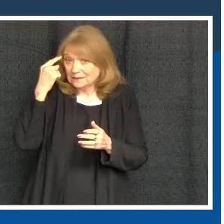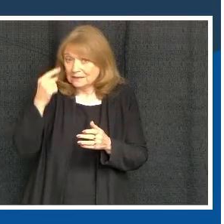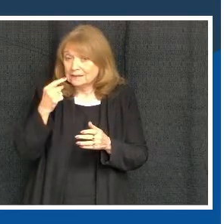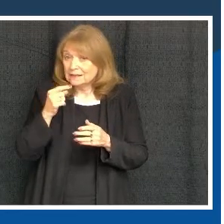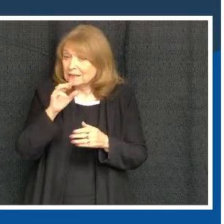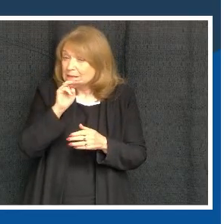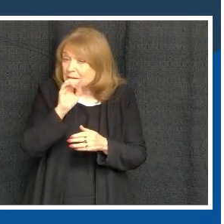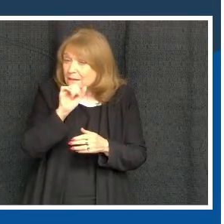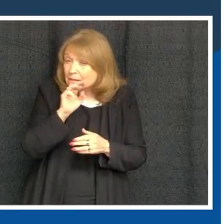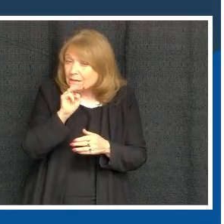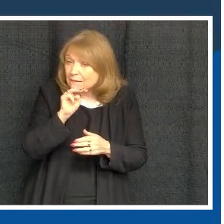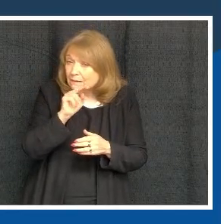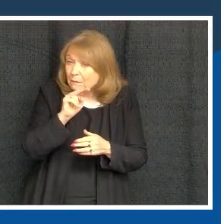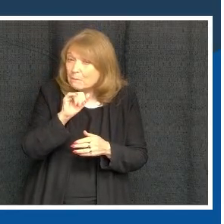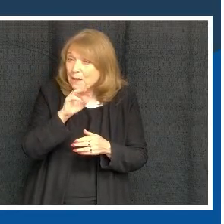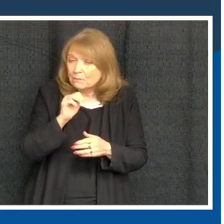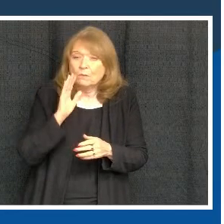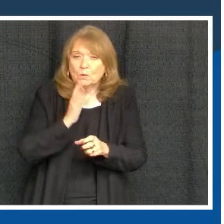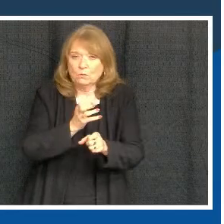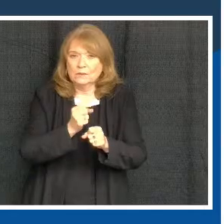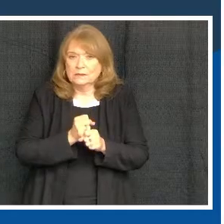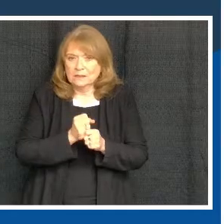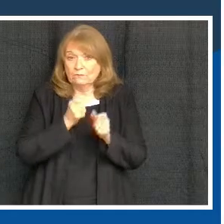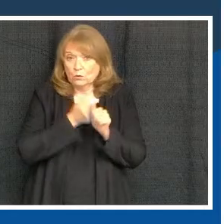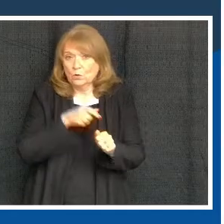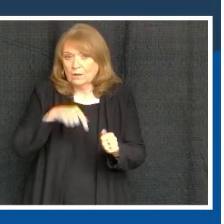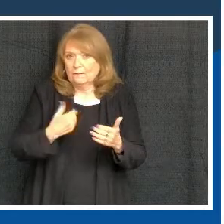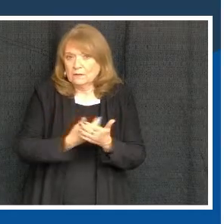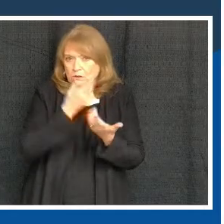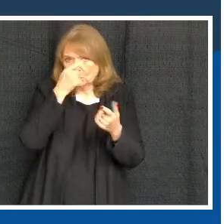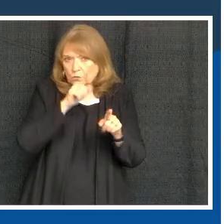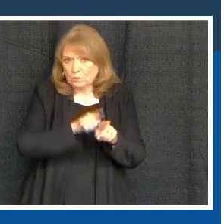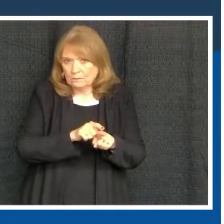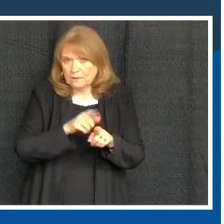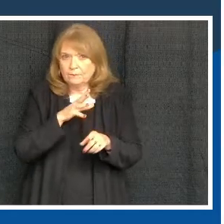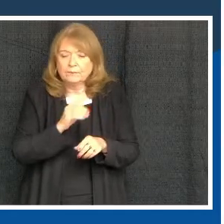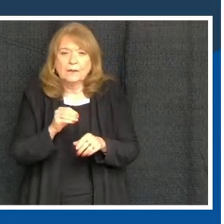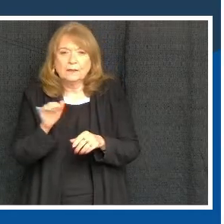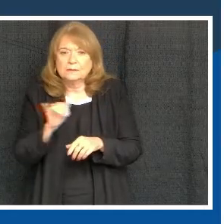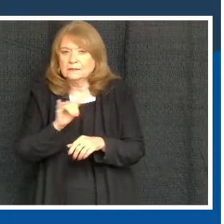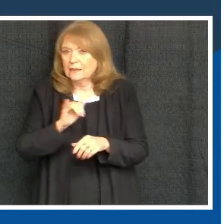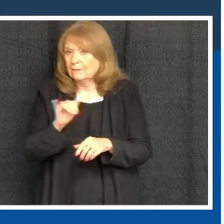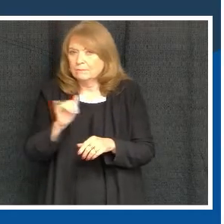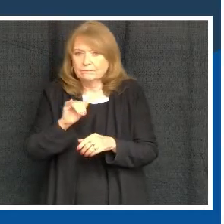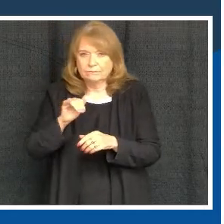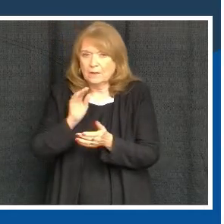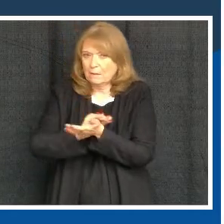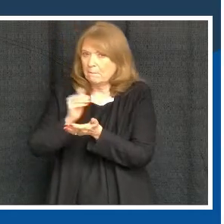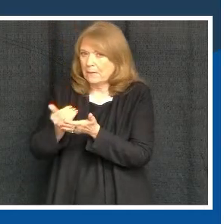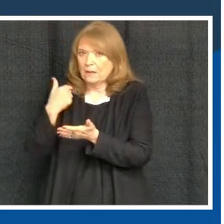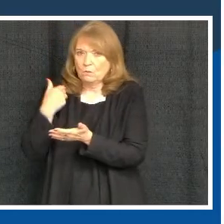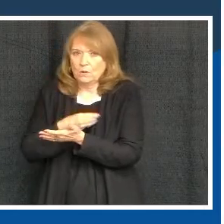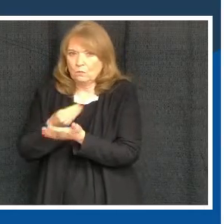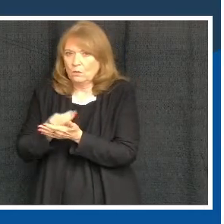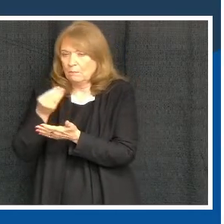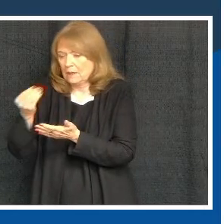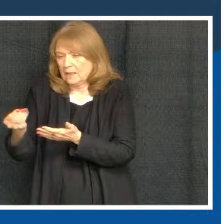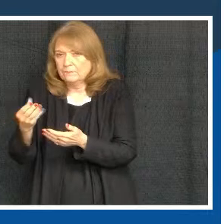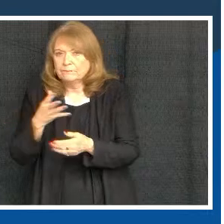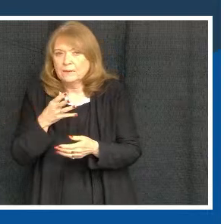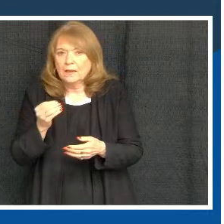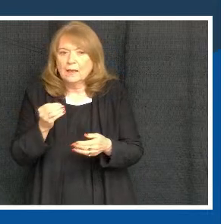receive according to this agreement. The department plans to contract for the same volumes, which is half of the customer gas usage,